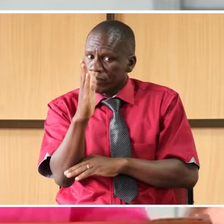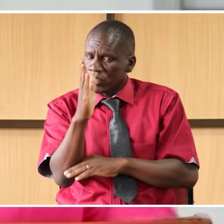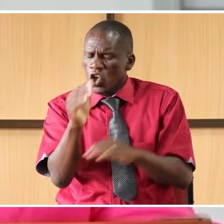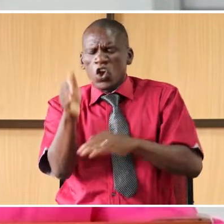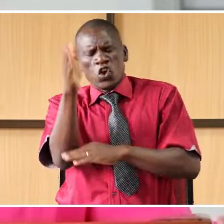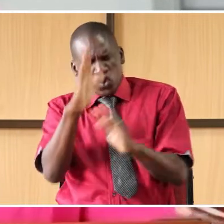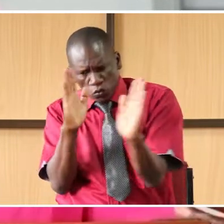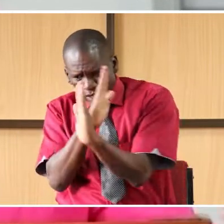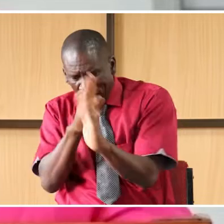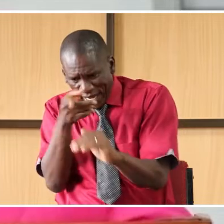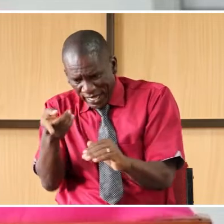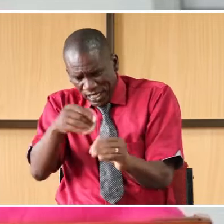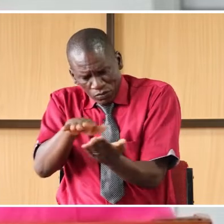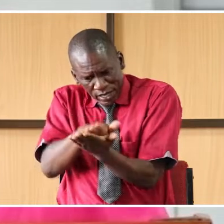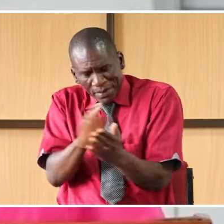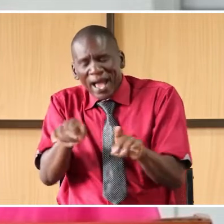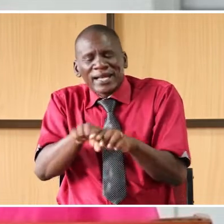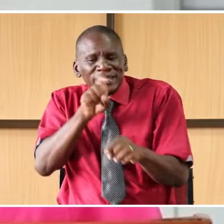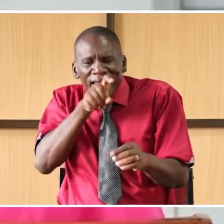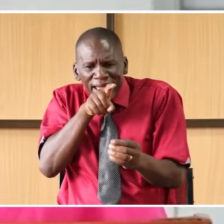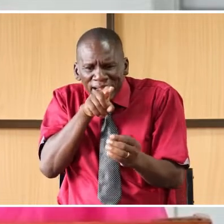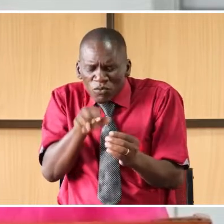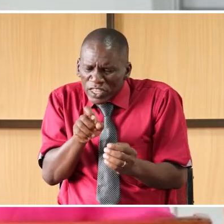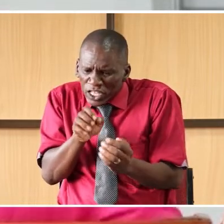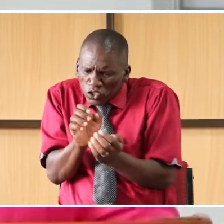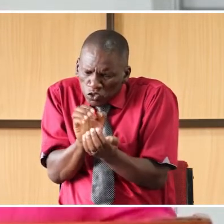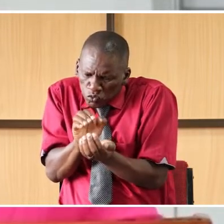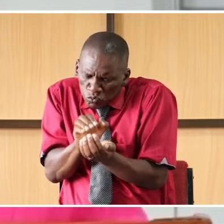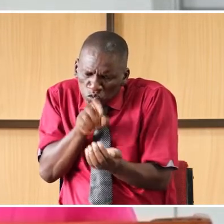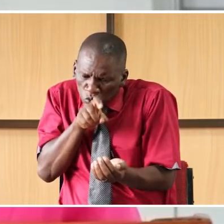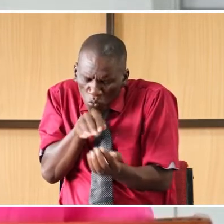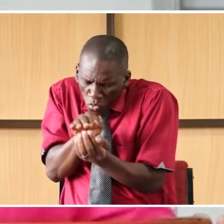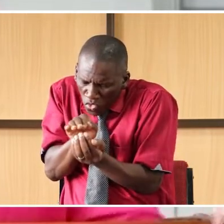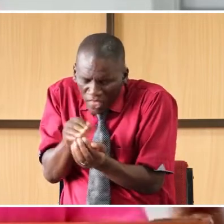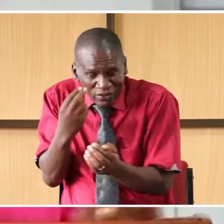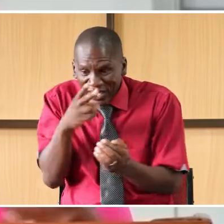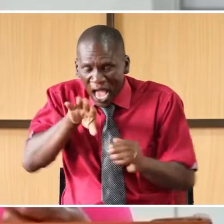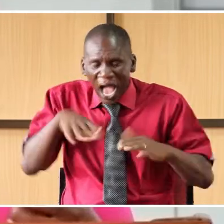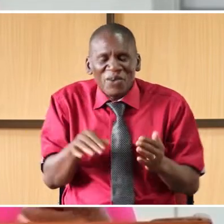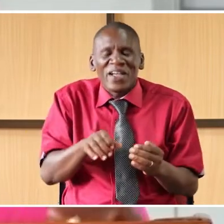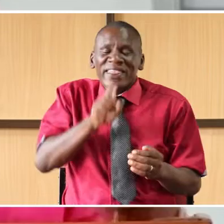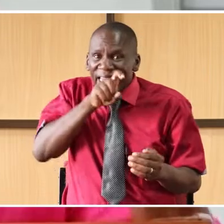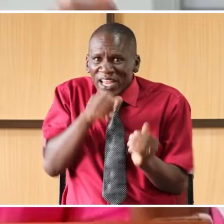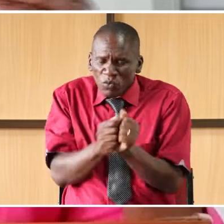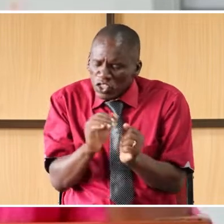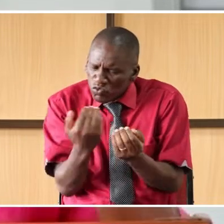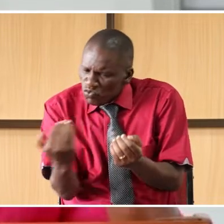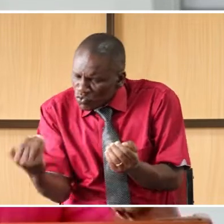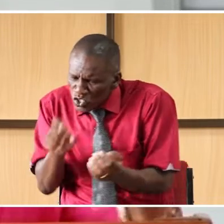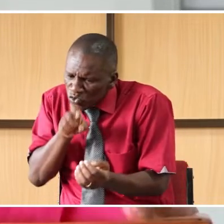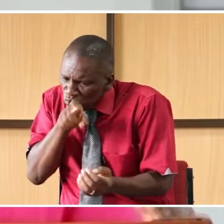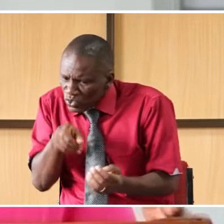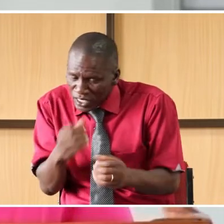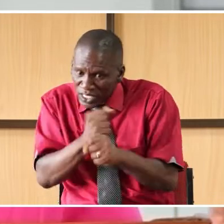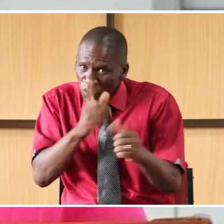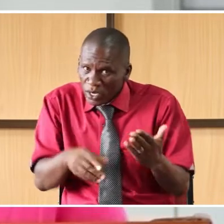he will cover us like a hen covers the chicks. You have seen the hen, the way it covers the chicks. When we are in